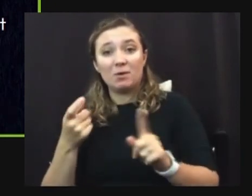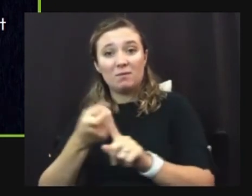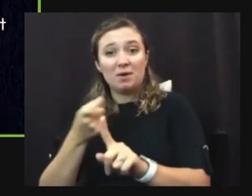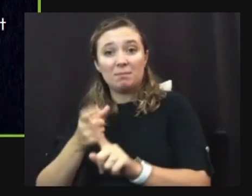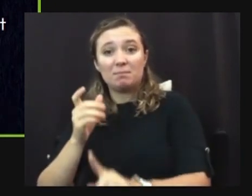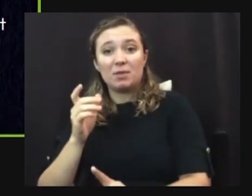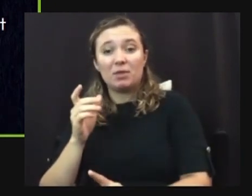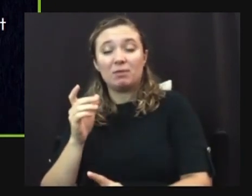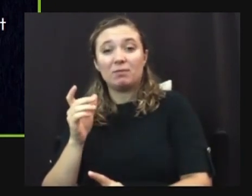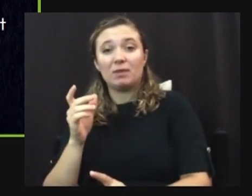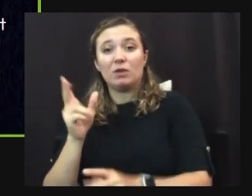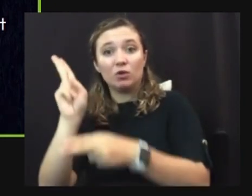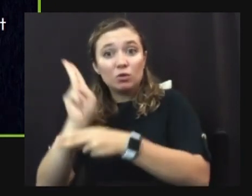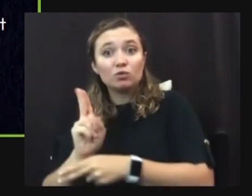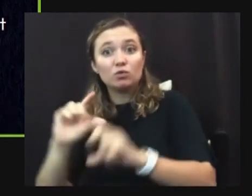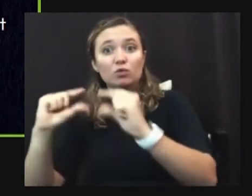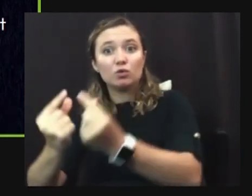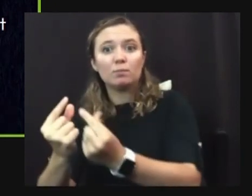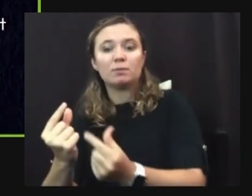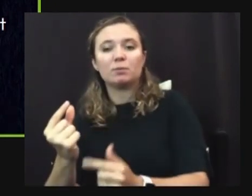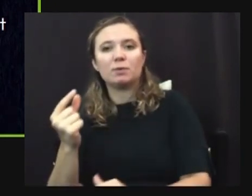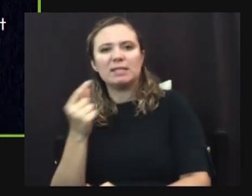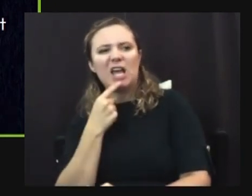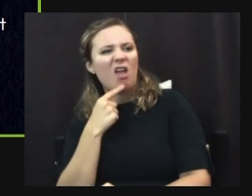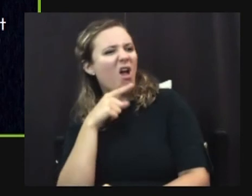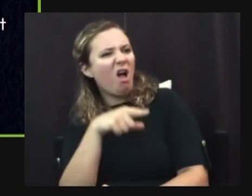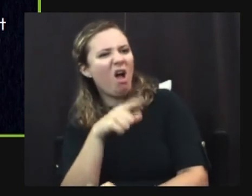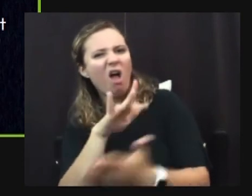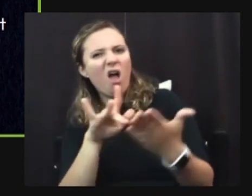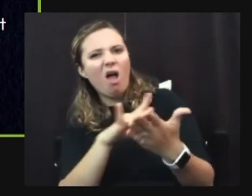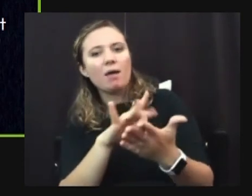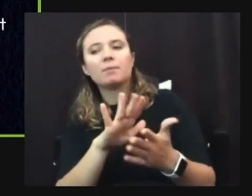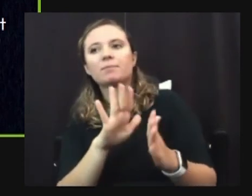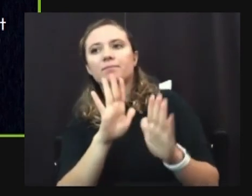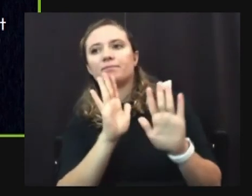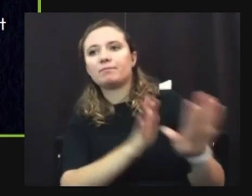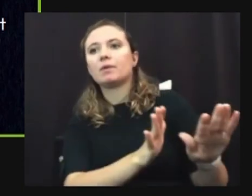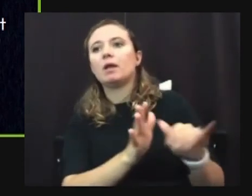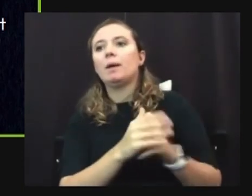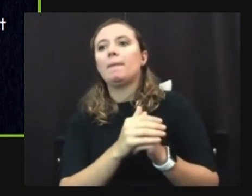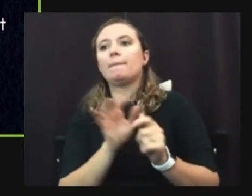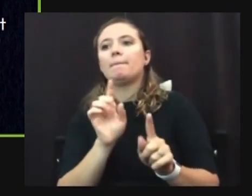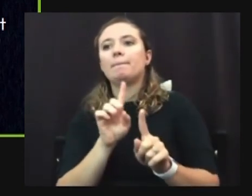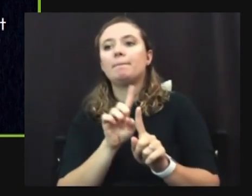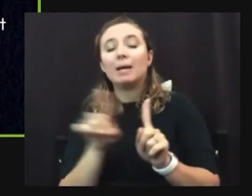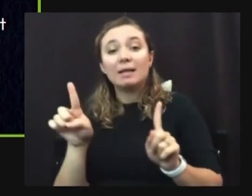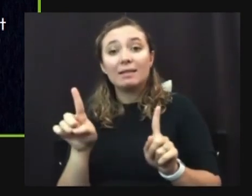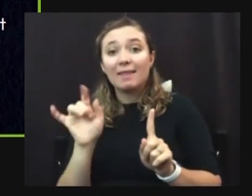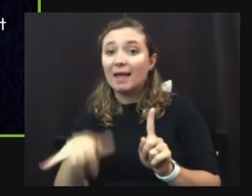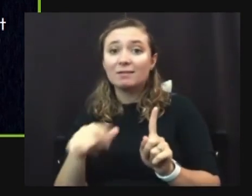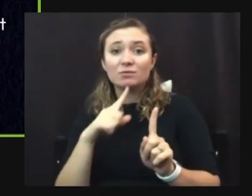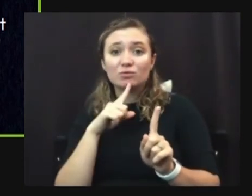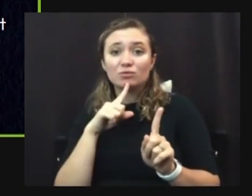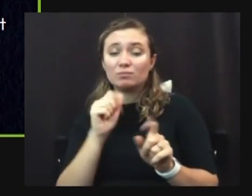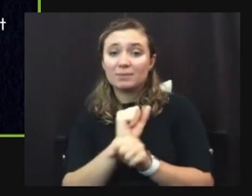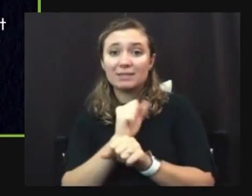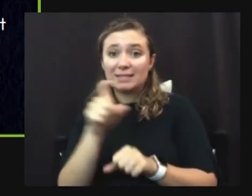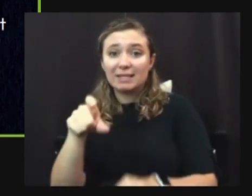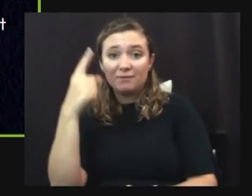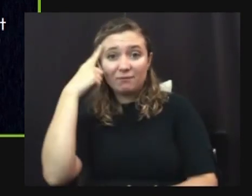safety net like an autistic person living in a world that can't possibly empathize with us. This is the true way to remove privilege, to